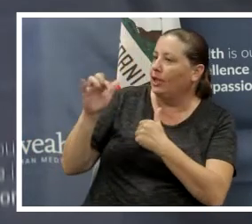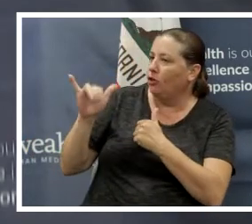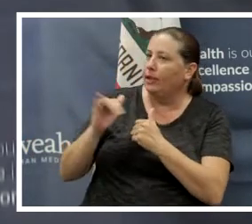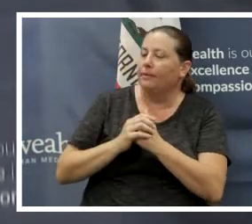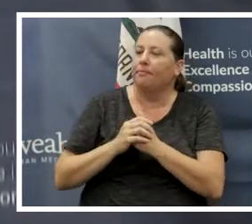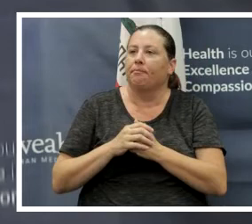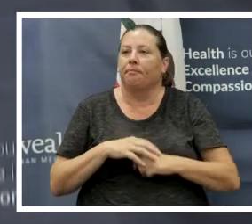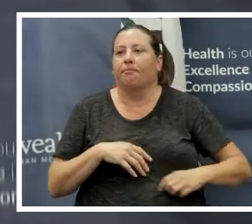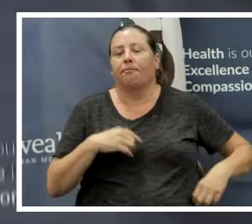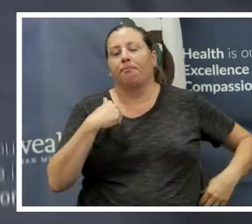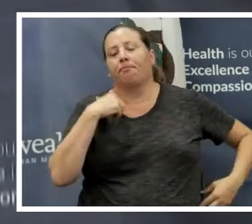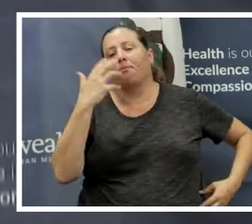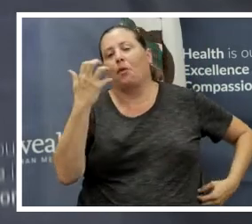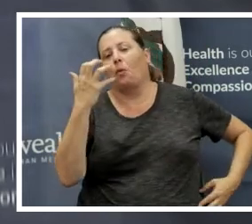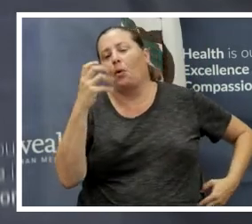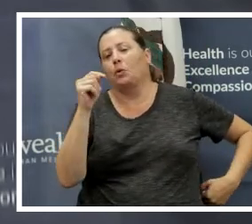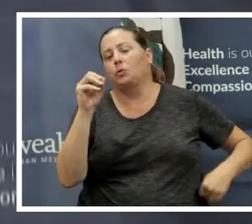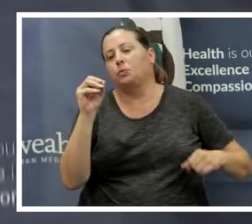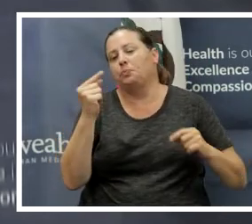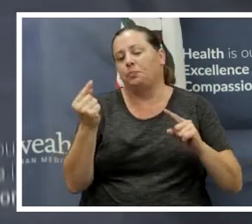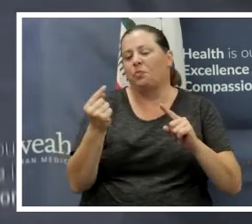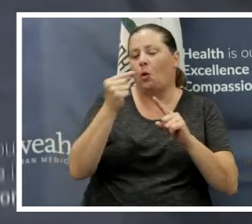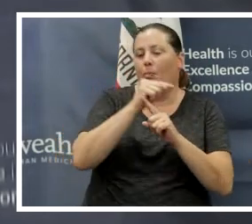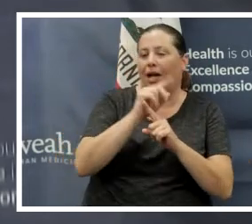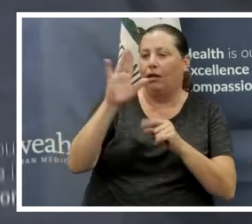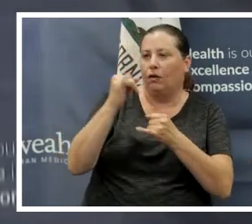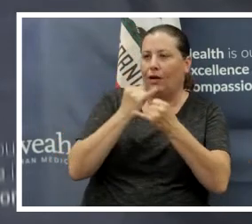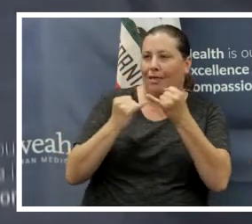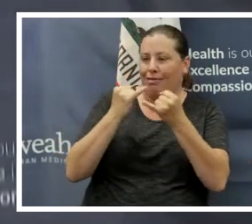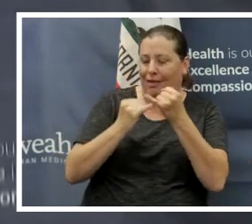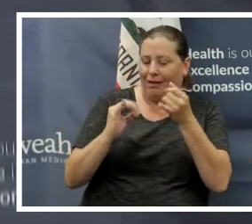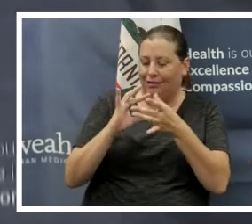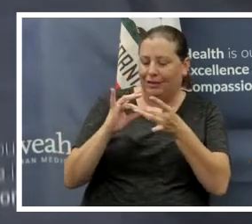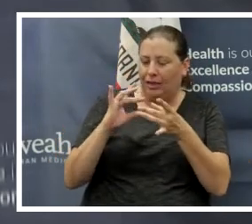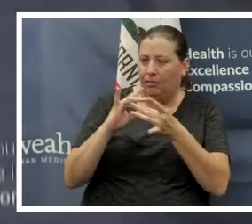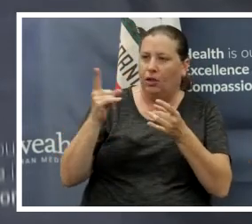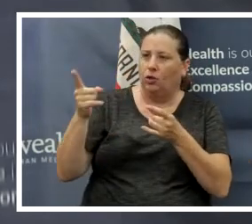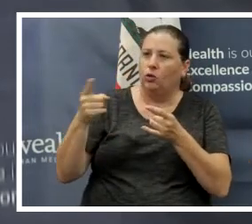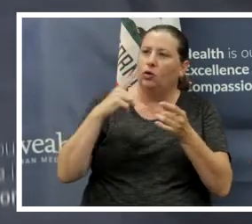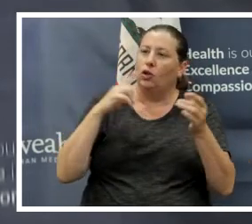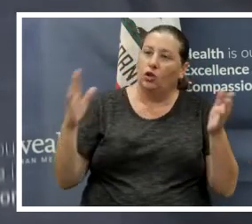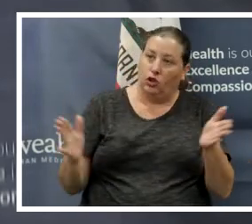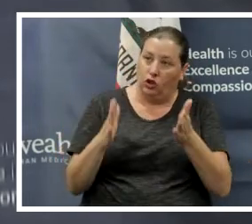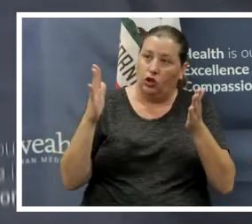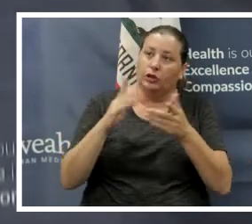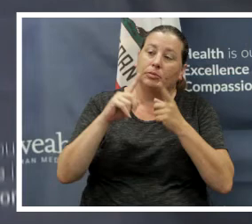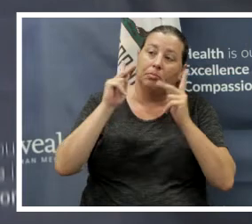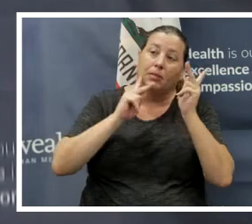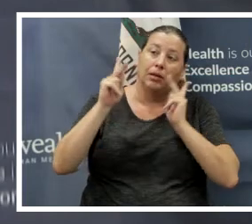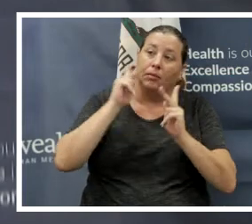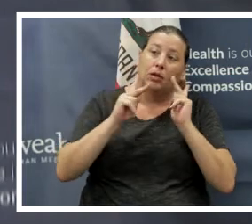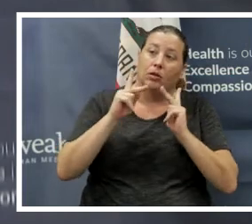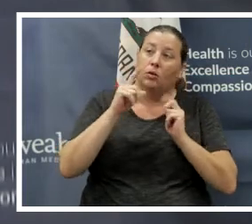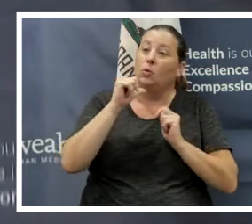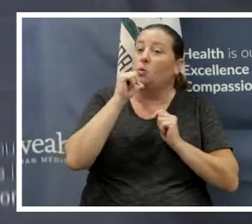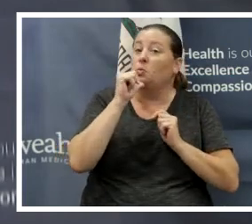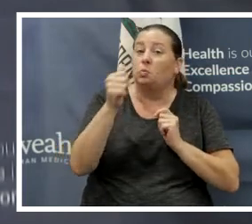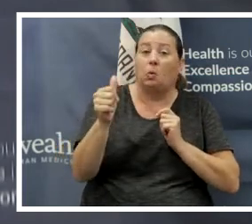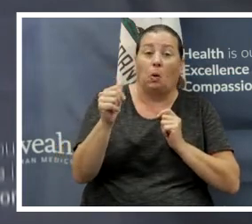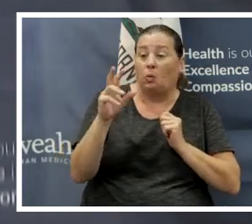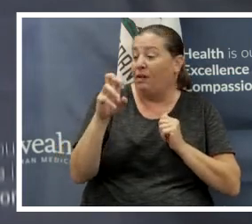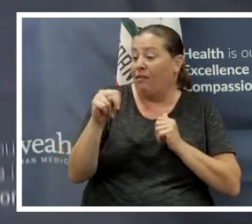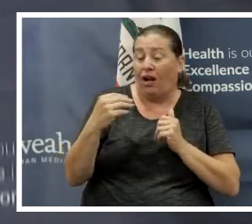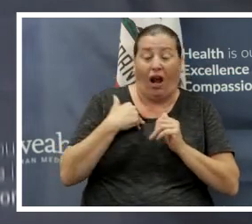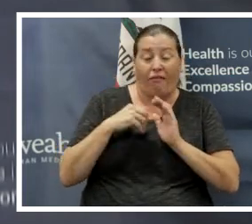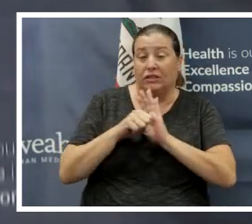So I want to kind of go back to the last statement you made at the end of the last question. So you are encouraging people who maybe don't even have